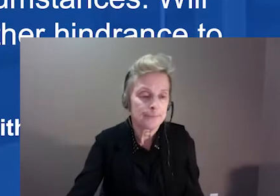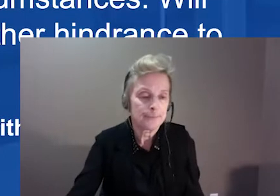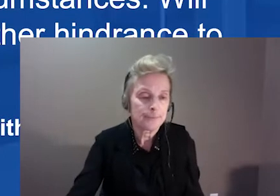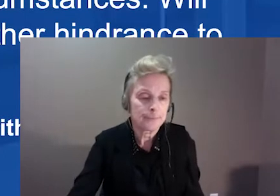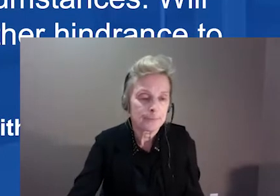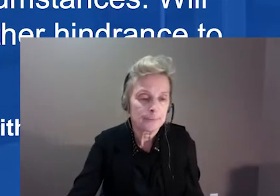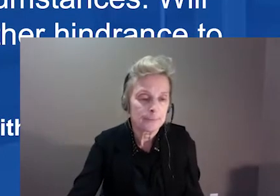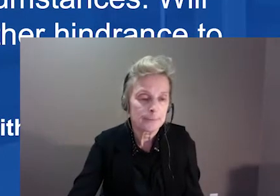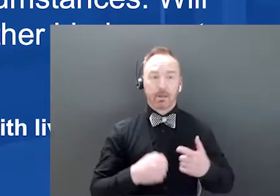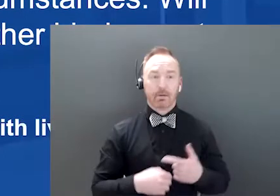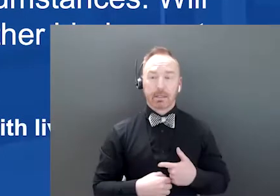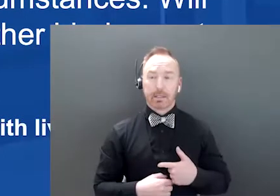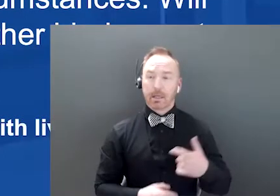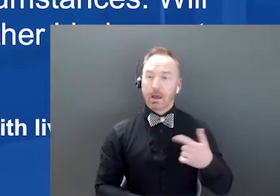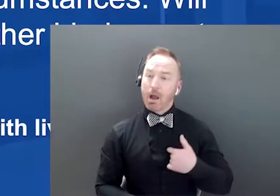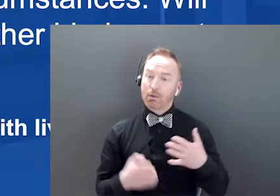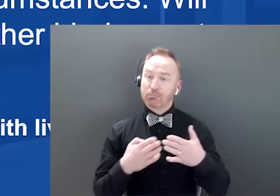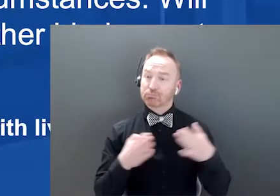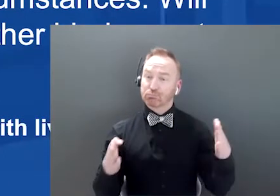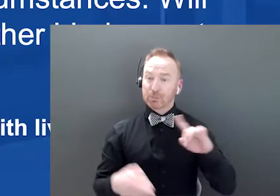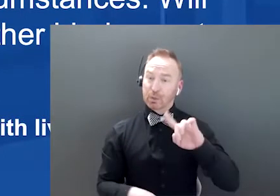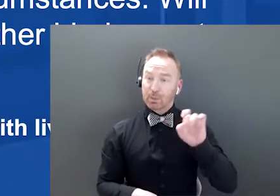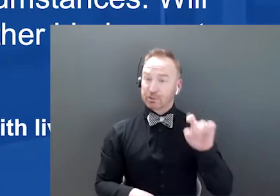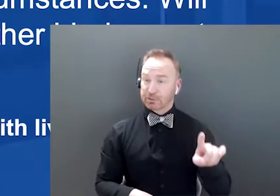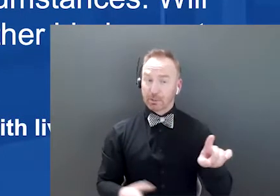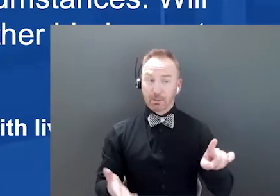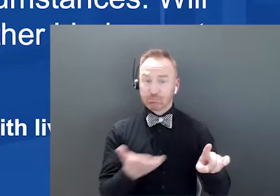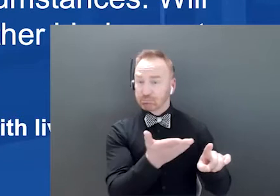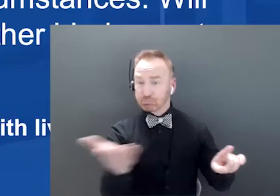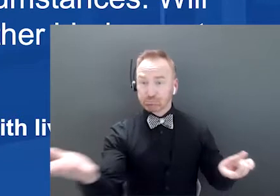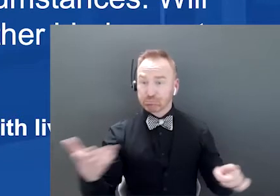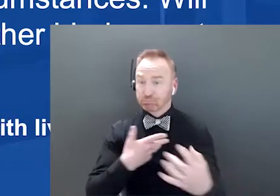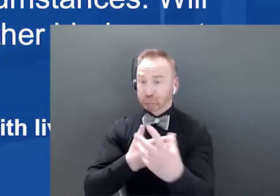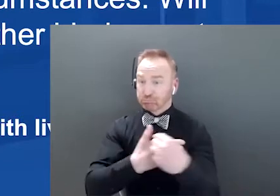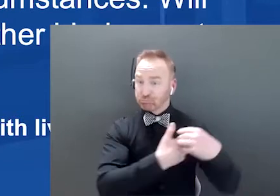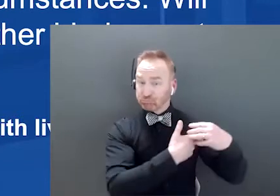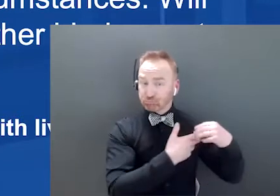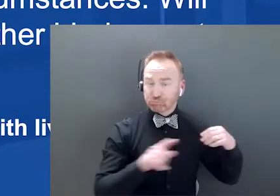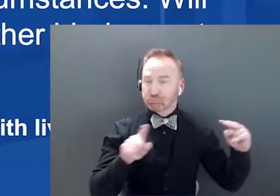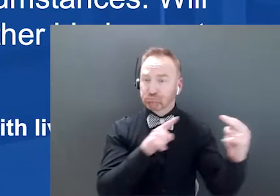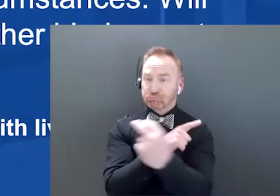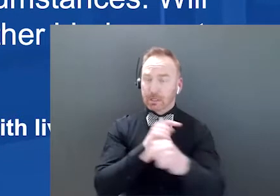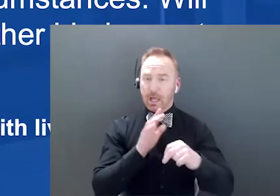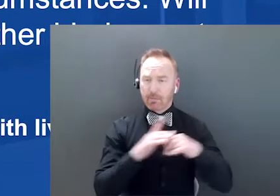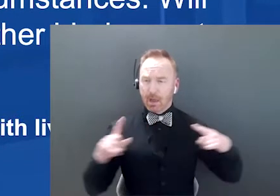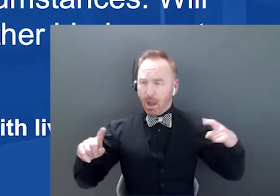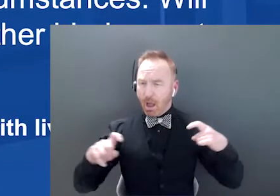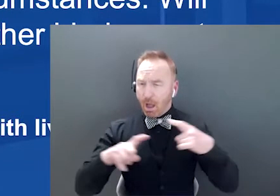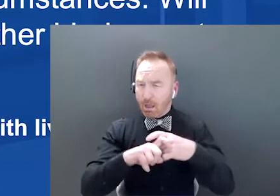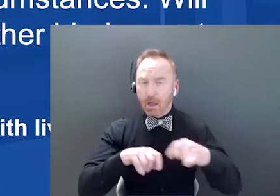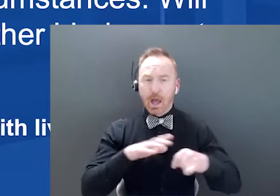open-ended questions allowed participants to share their insights about the complex nature of the future of work and the challenges